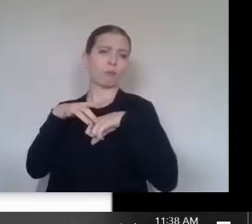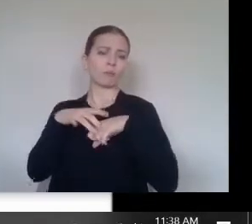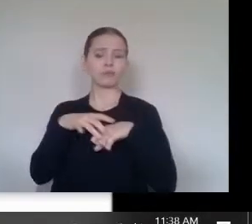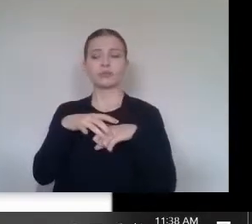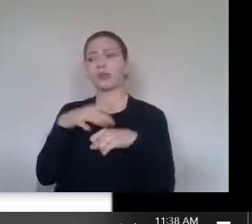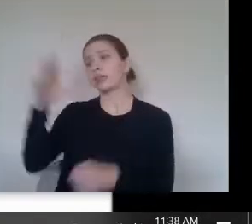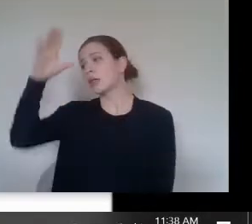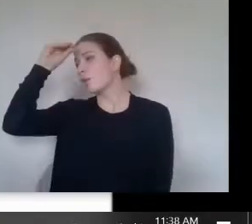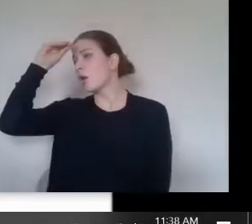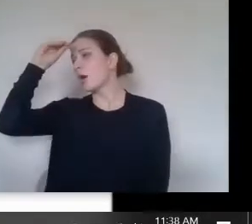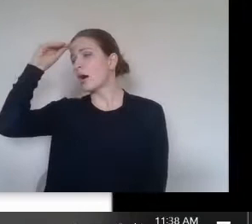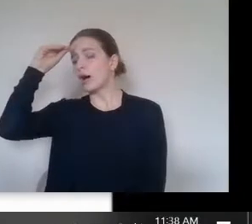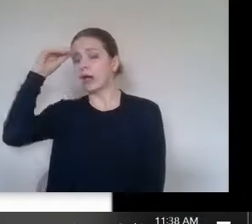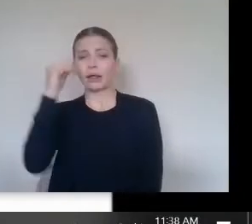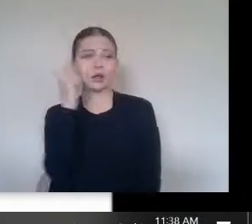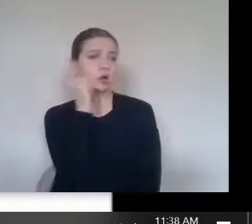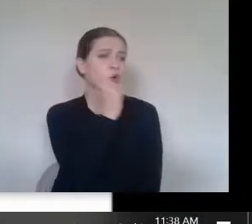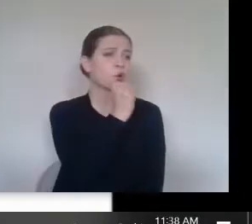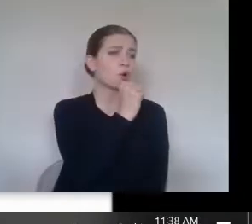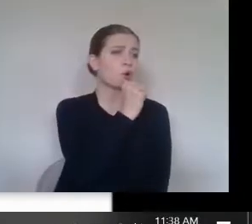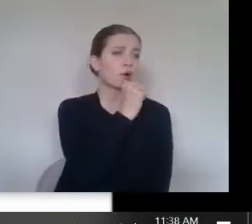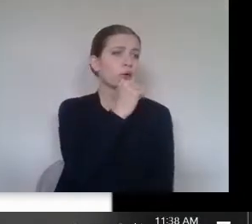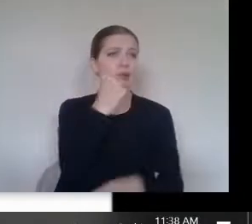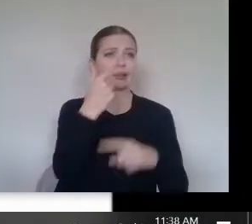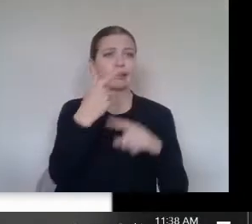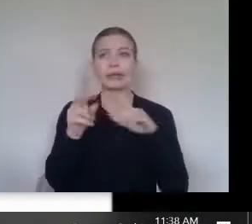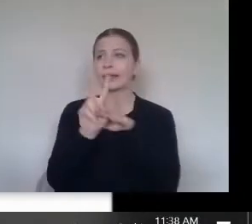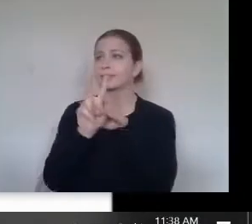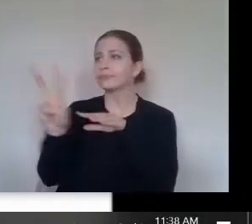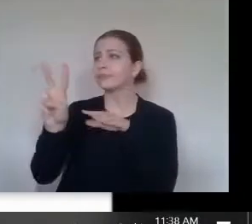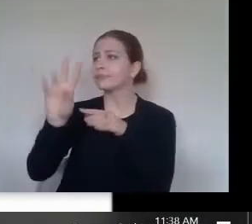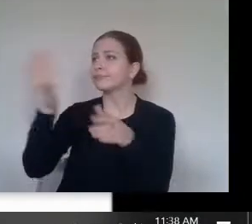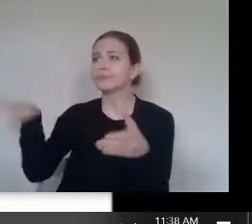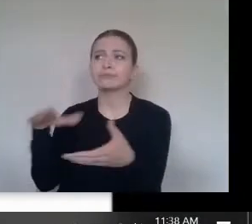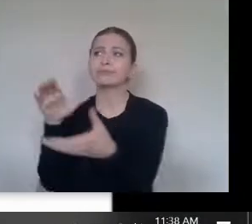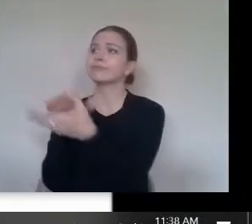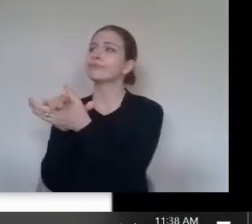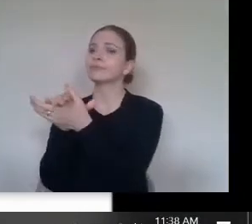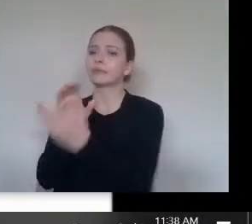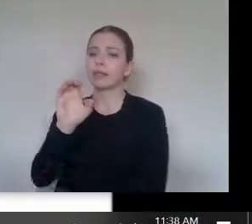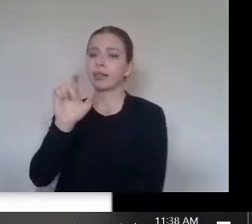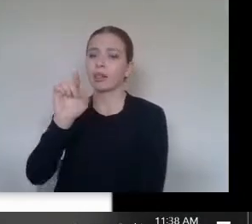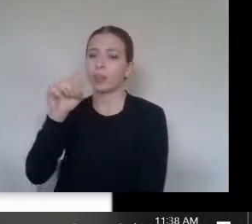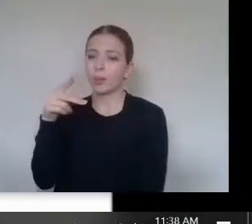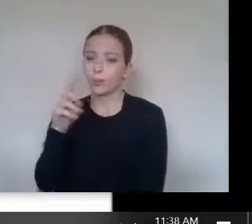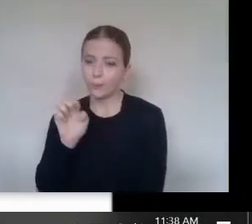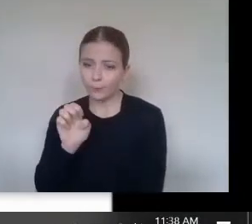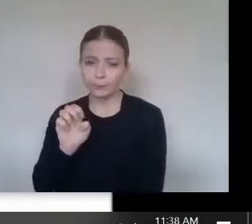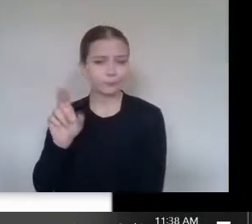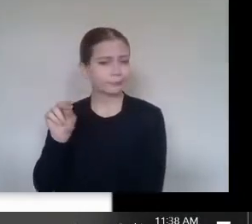and the boy and the girl, well, they cantaloupe.